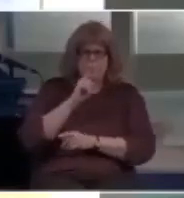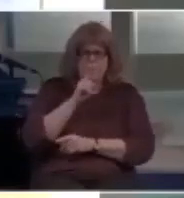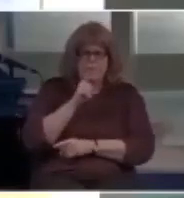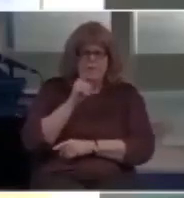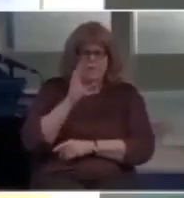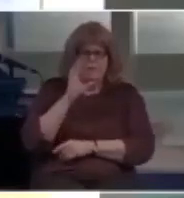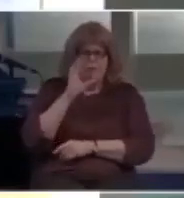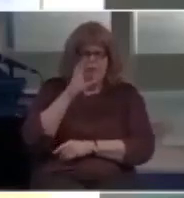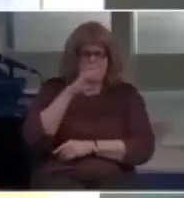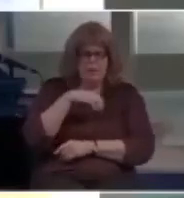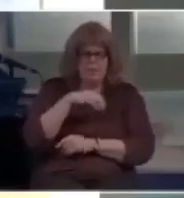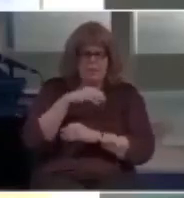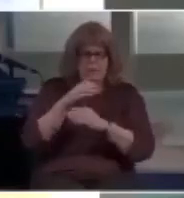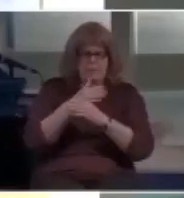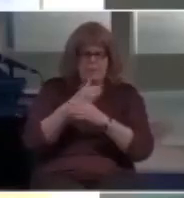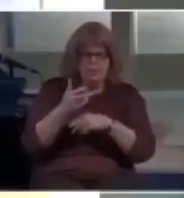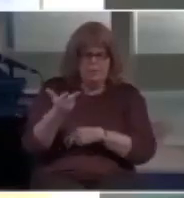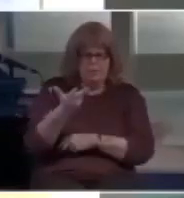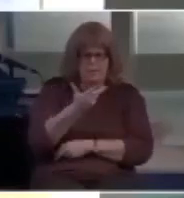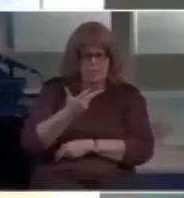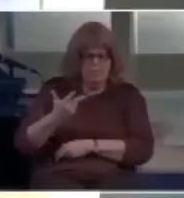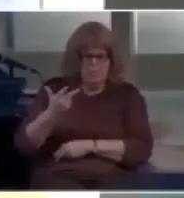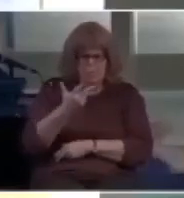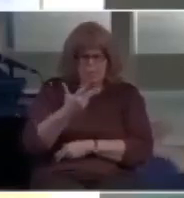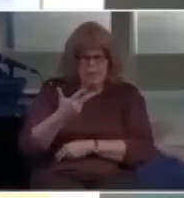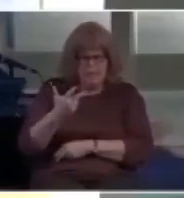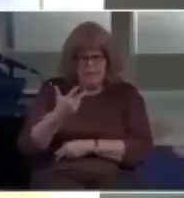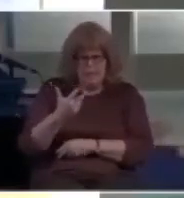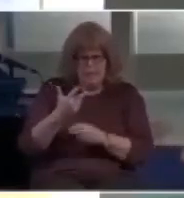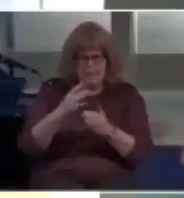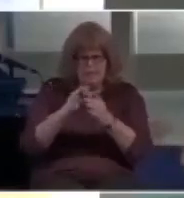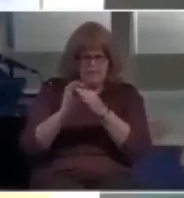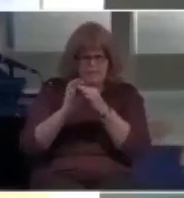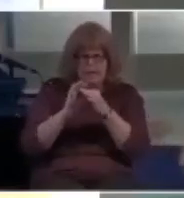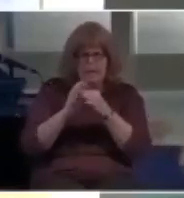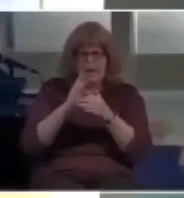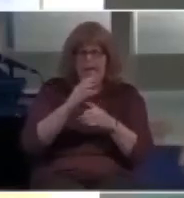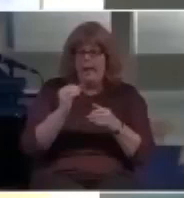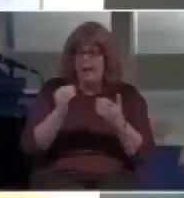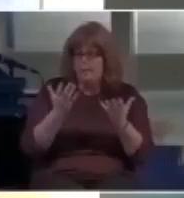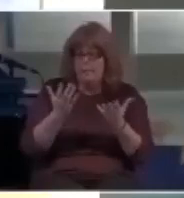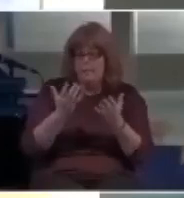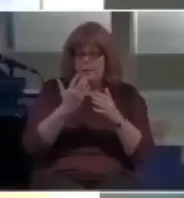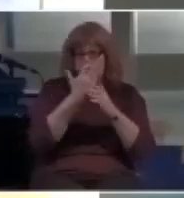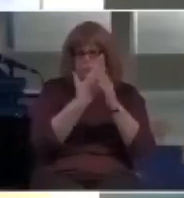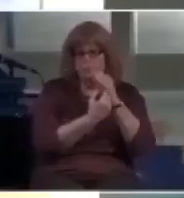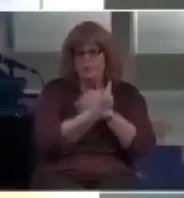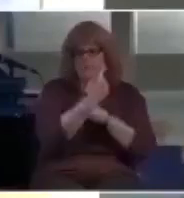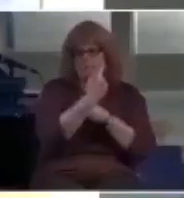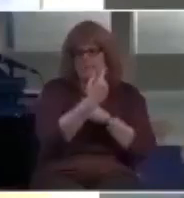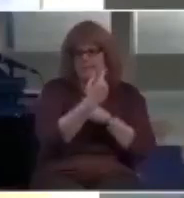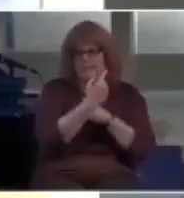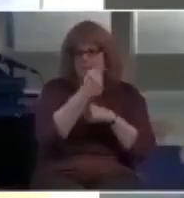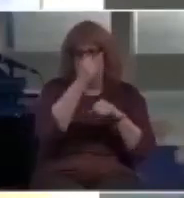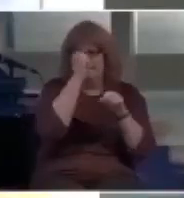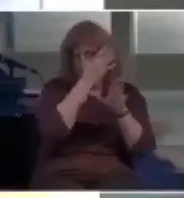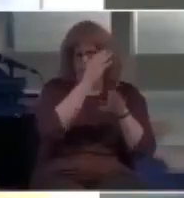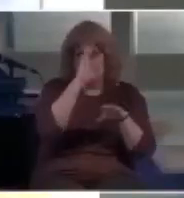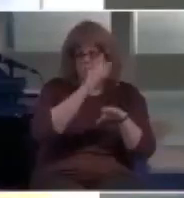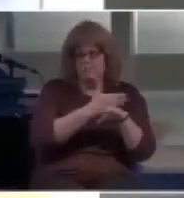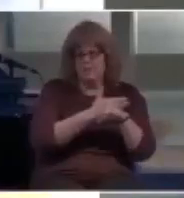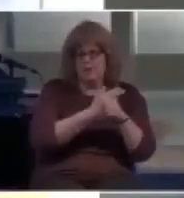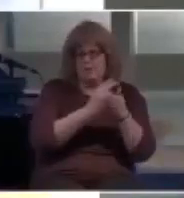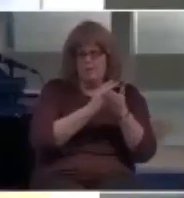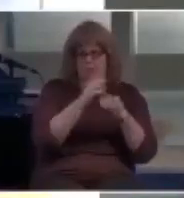correlation between those three characters and the three persons of the Godhead, the Father,